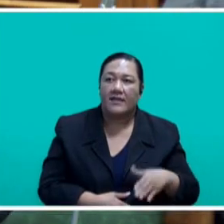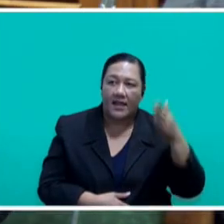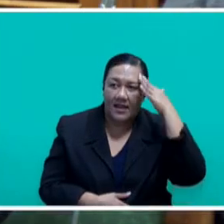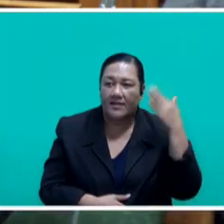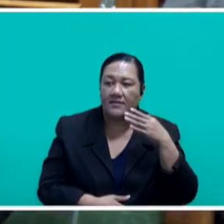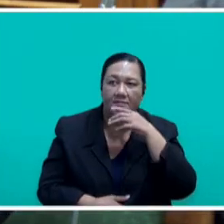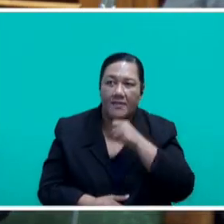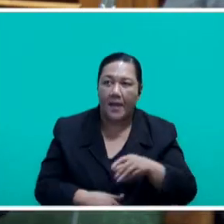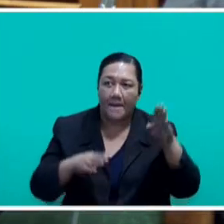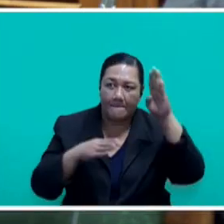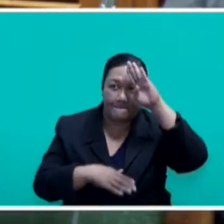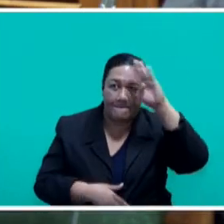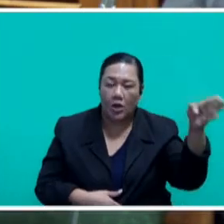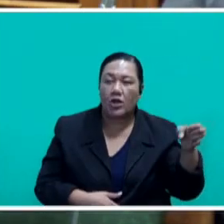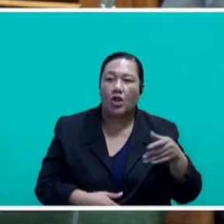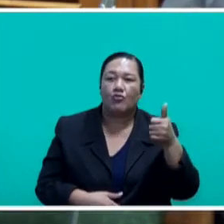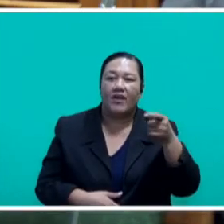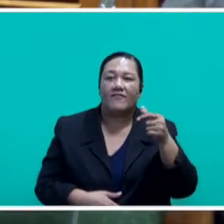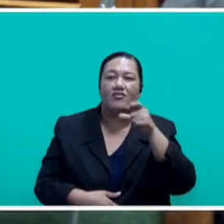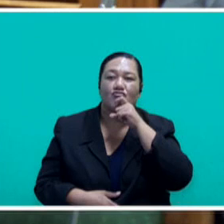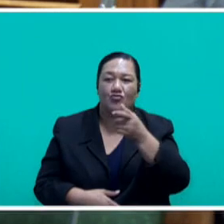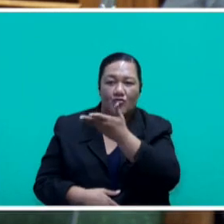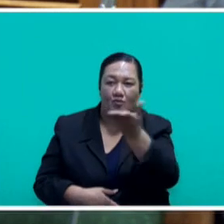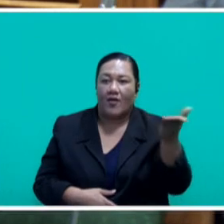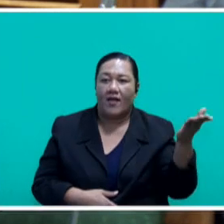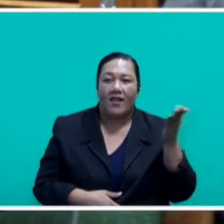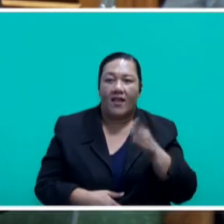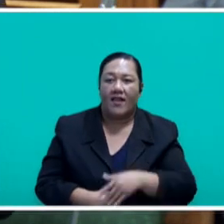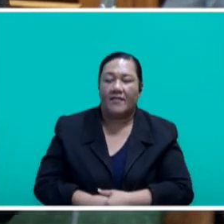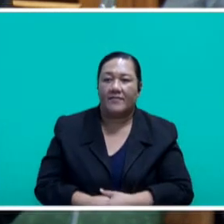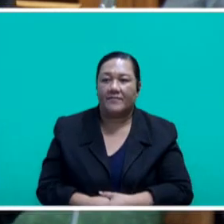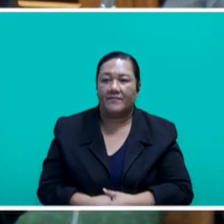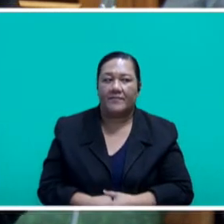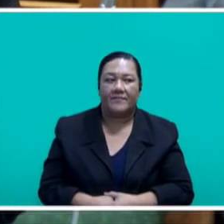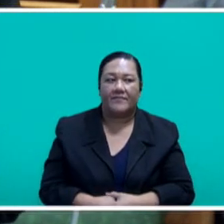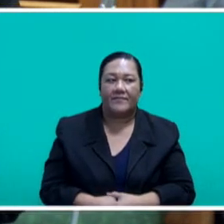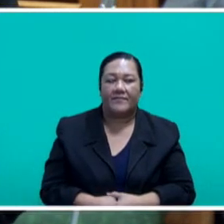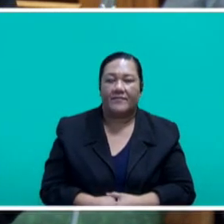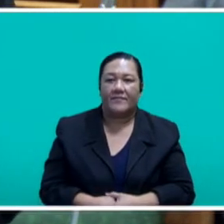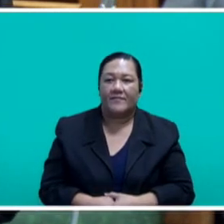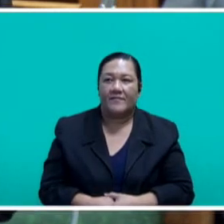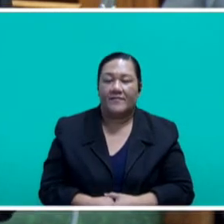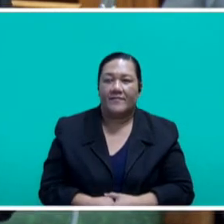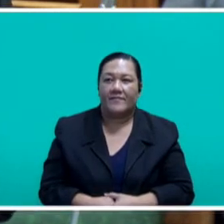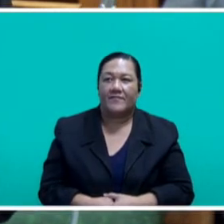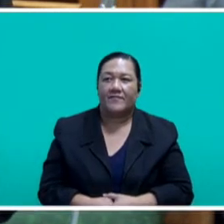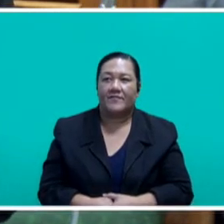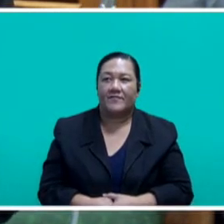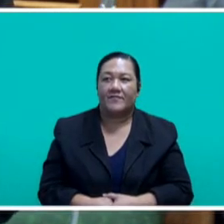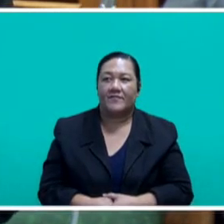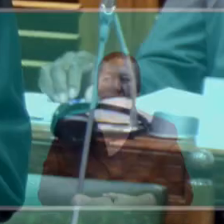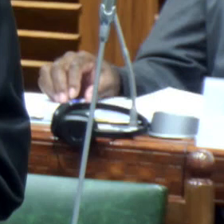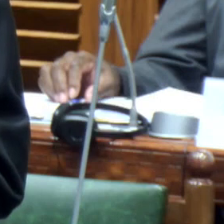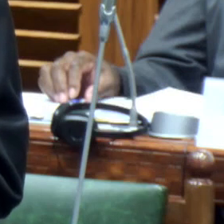Pula Vinaka, and good afternoon to you all. On the outset, Mr. Speaker, today when I was in the